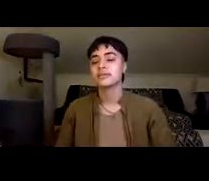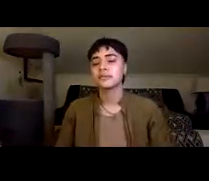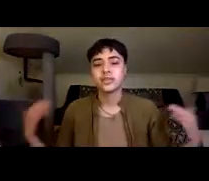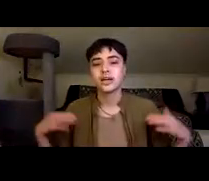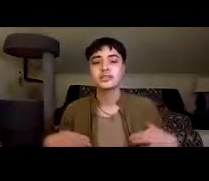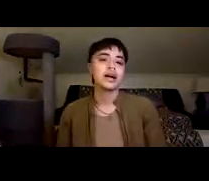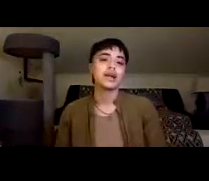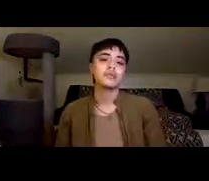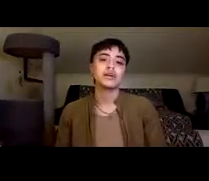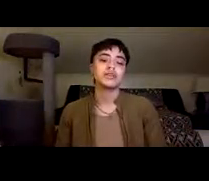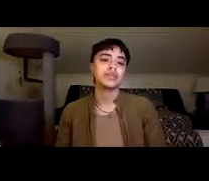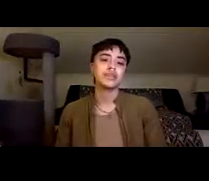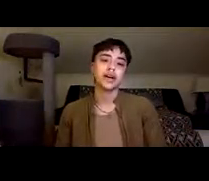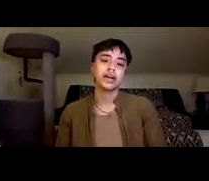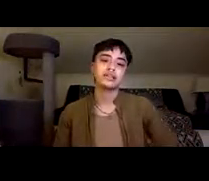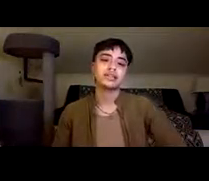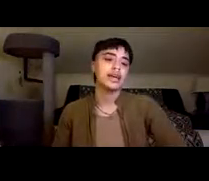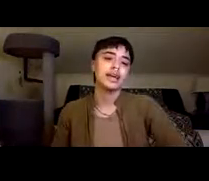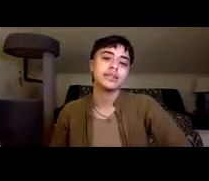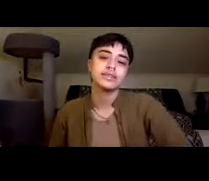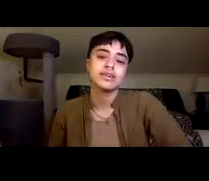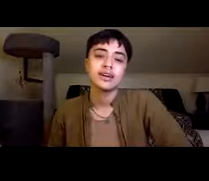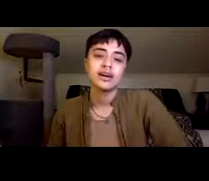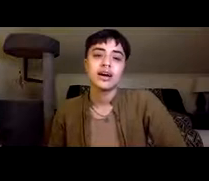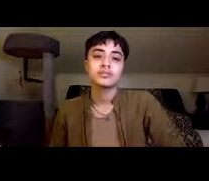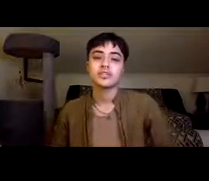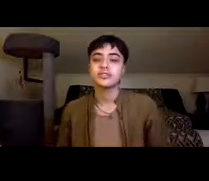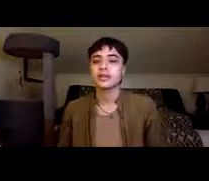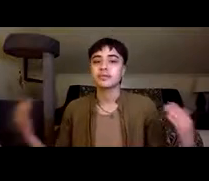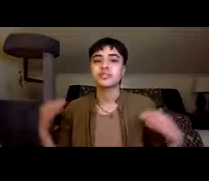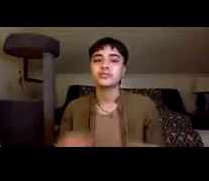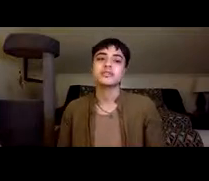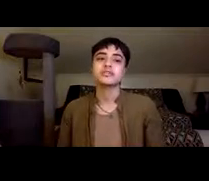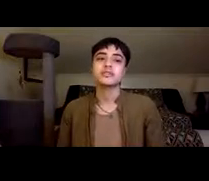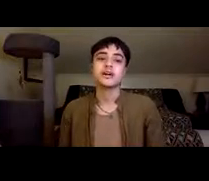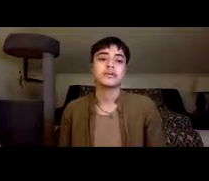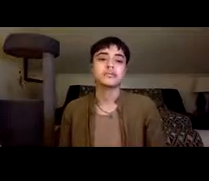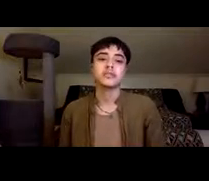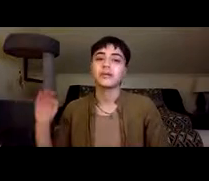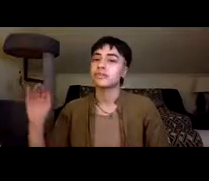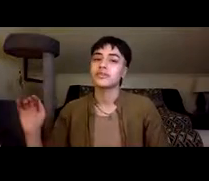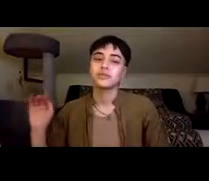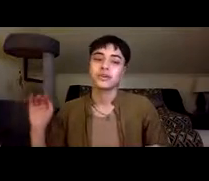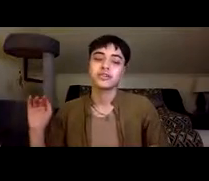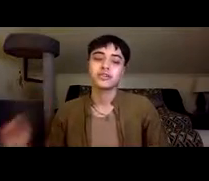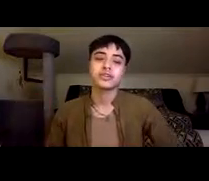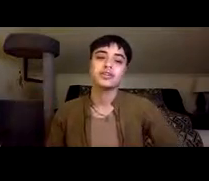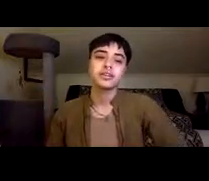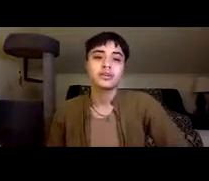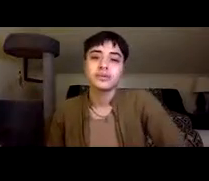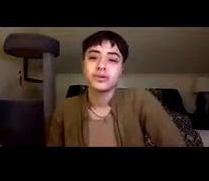being completed on time, on the deadlines, and just like produce top level work